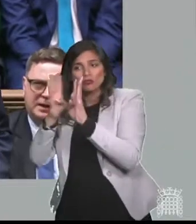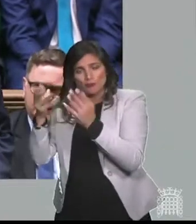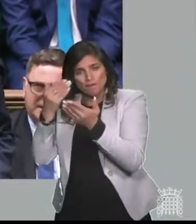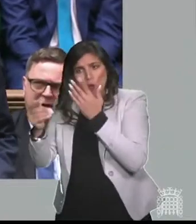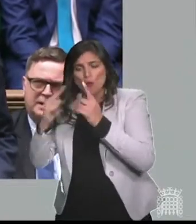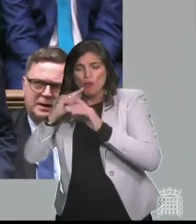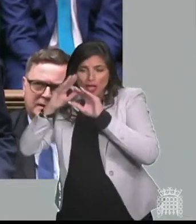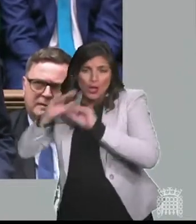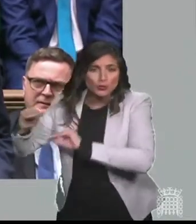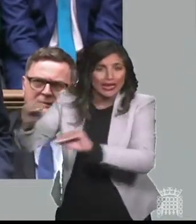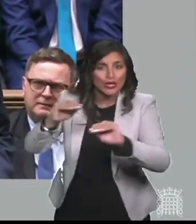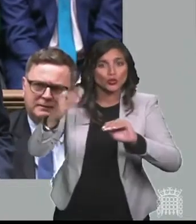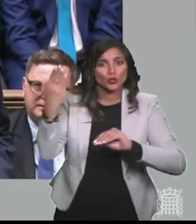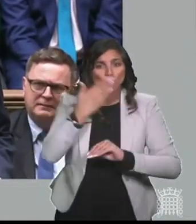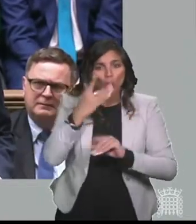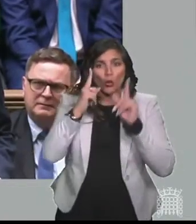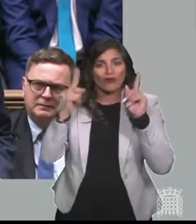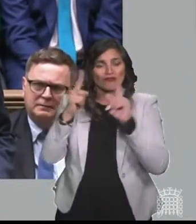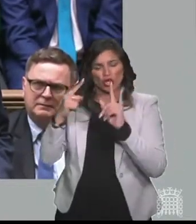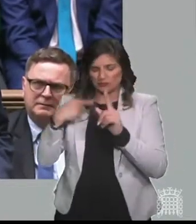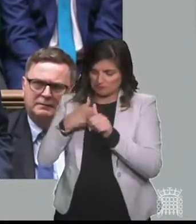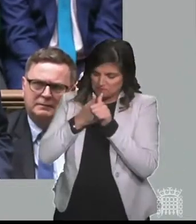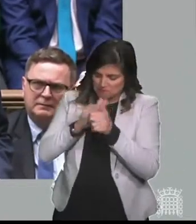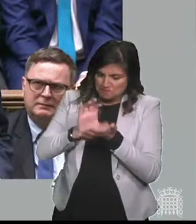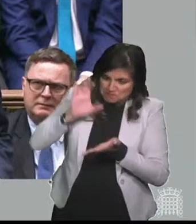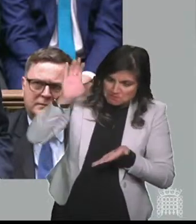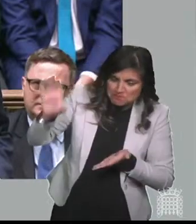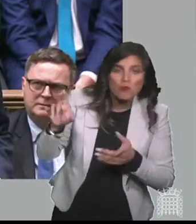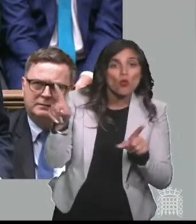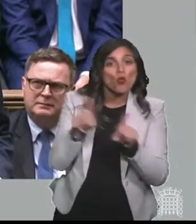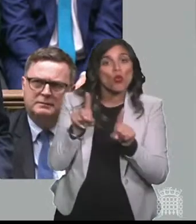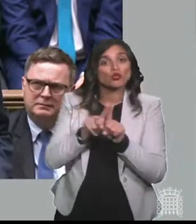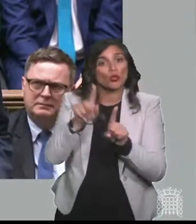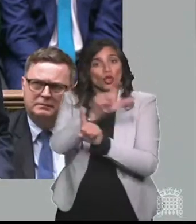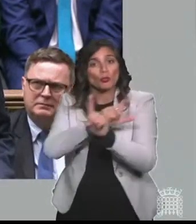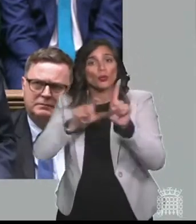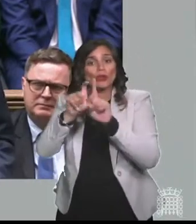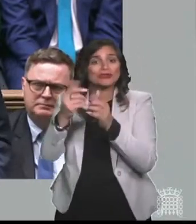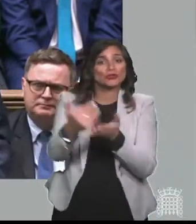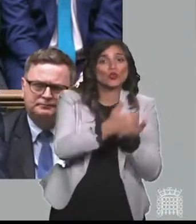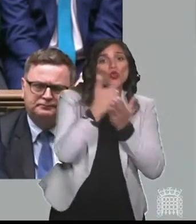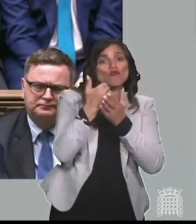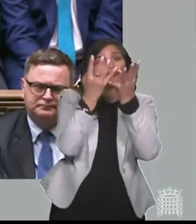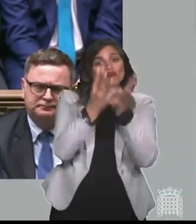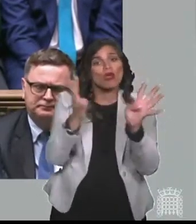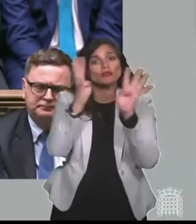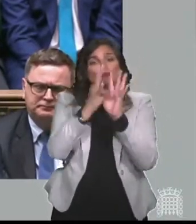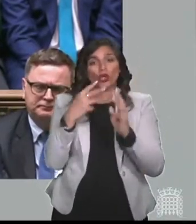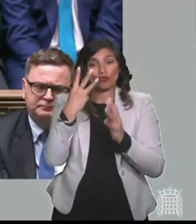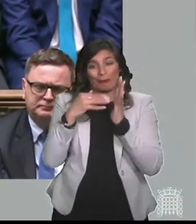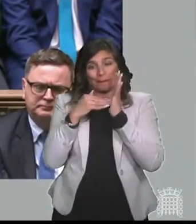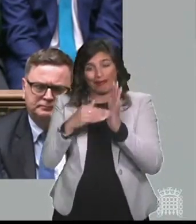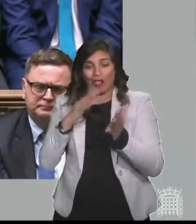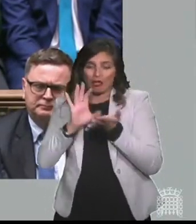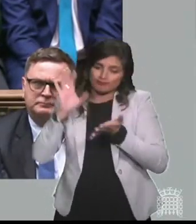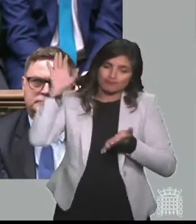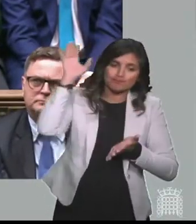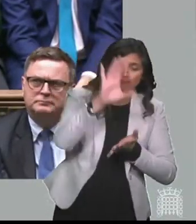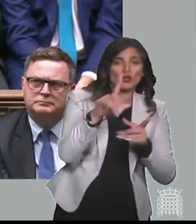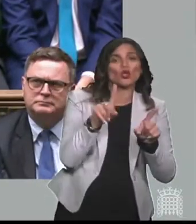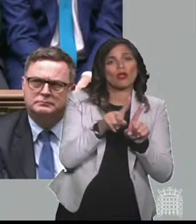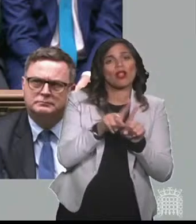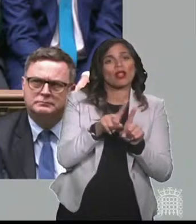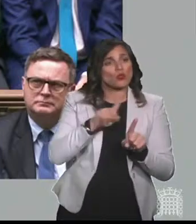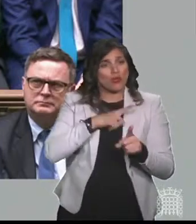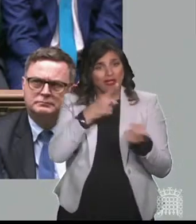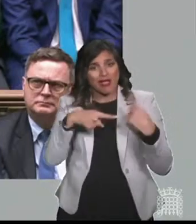I will also repeat the £3 million uplift to the Community Security Trust. When it comes to anti-Semitism and all forms